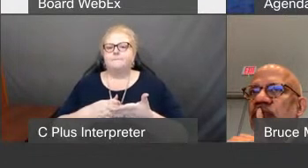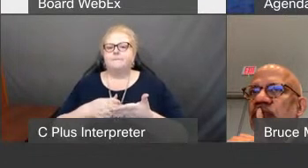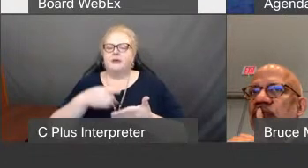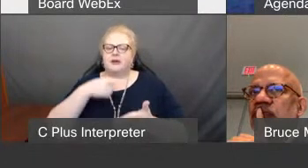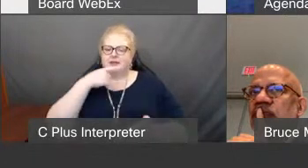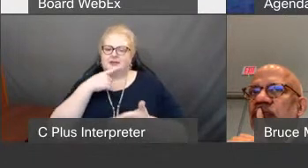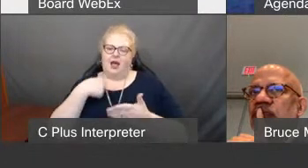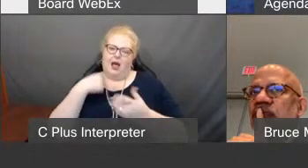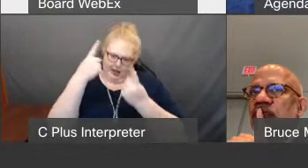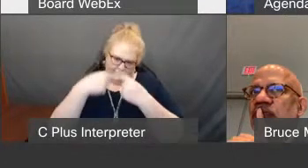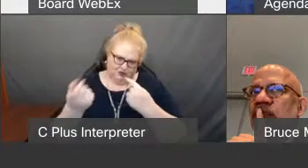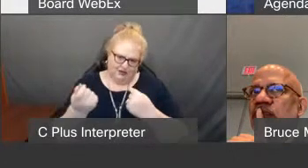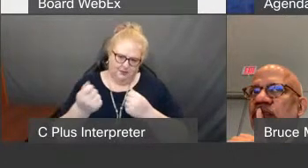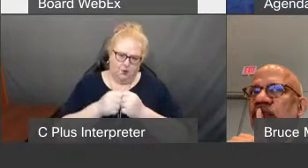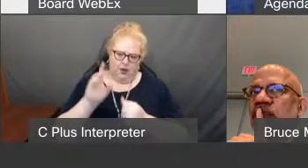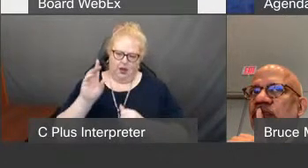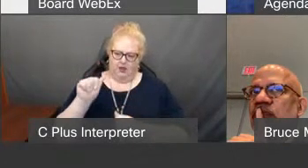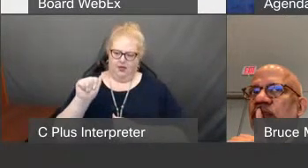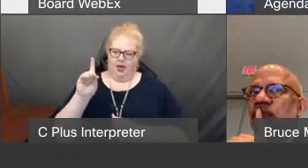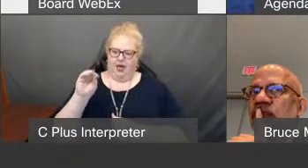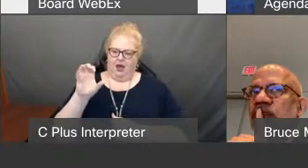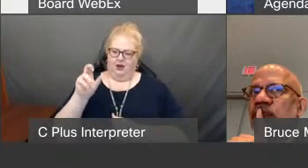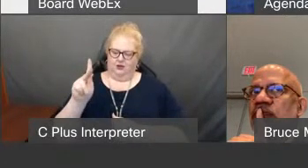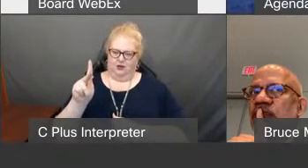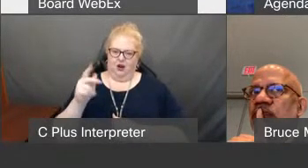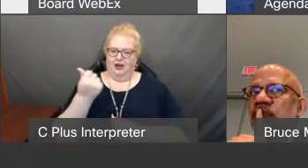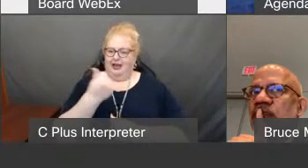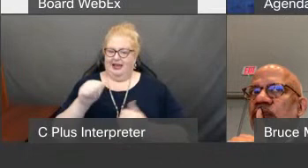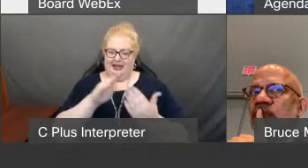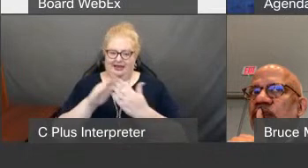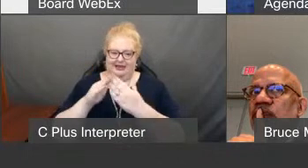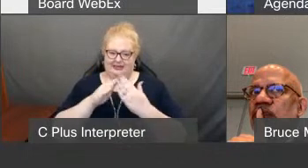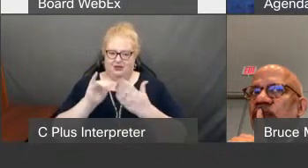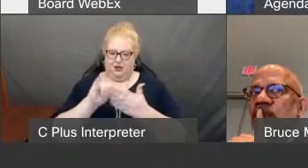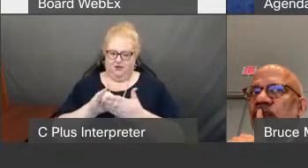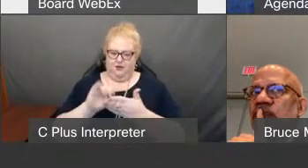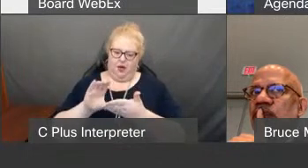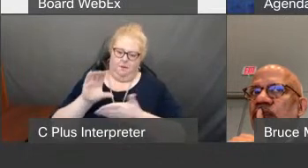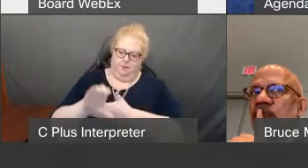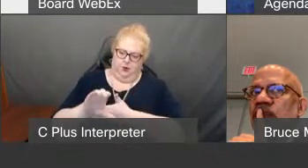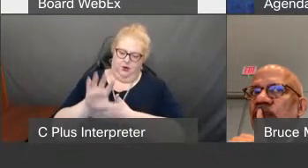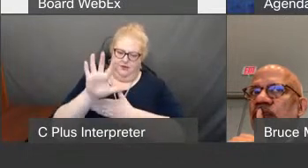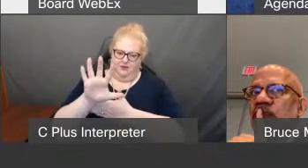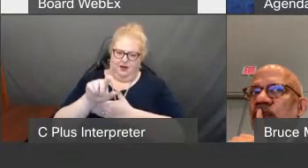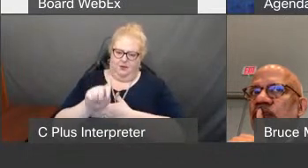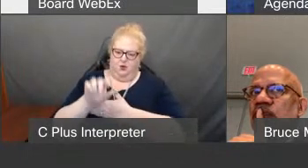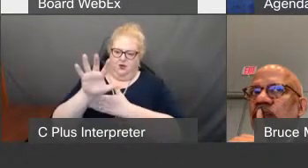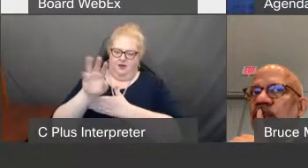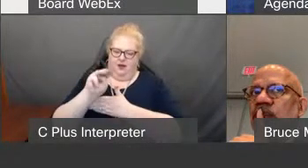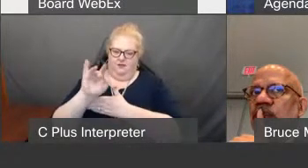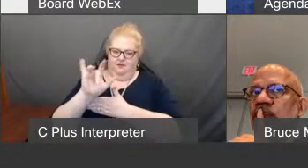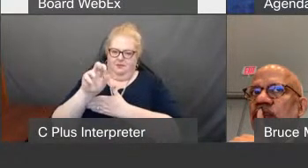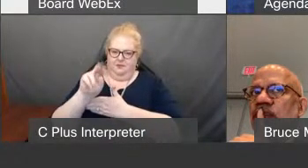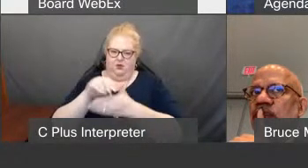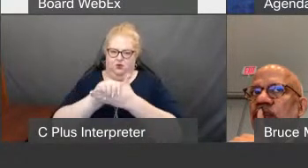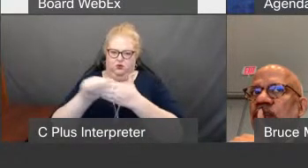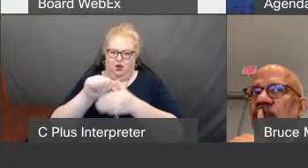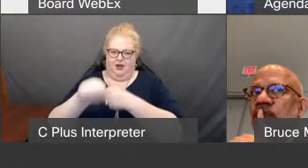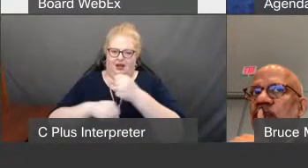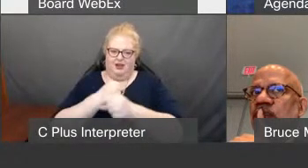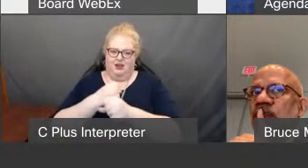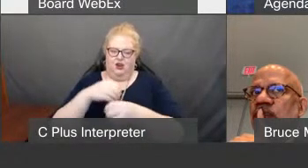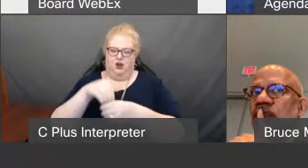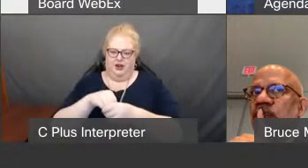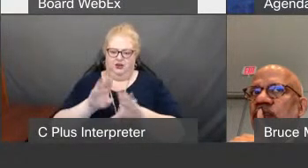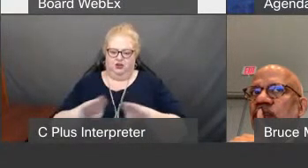that I would challenge us to find any city that puts $5.5 million a year for programs for children, youth, and families. So I think